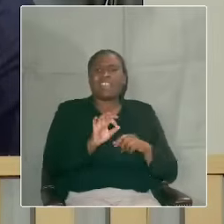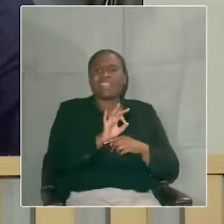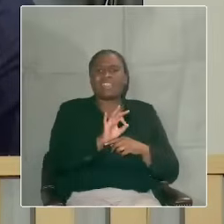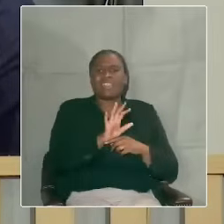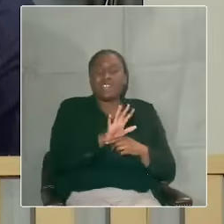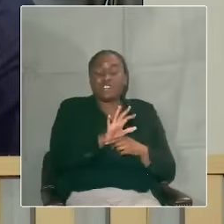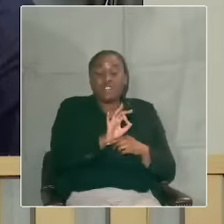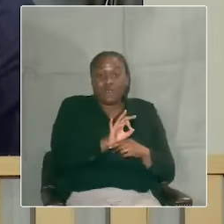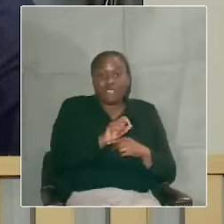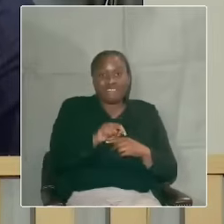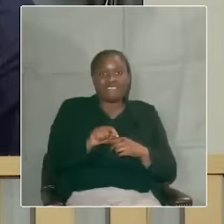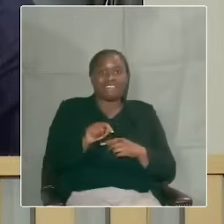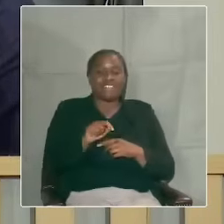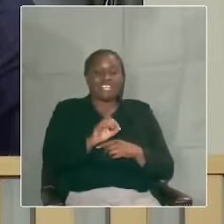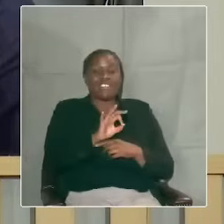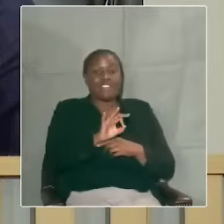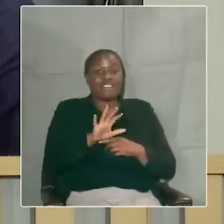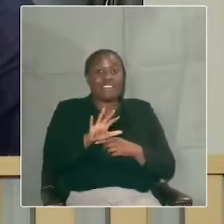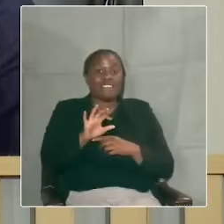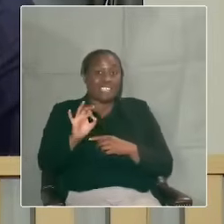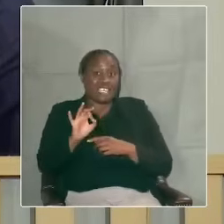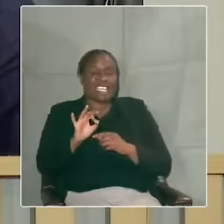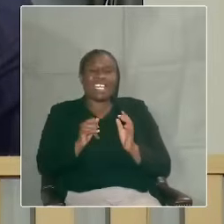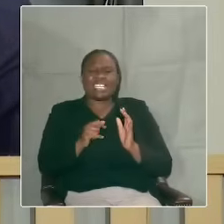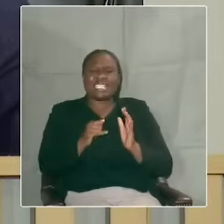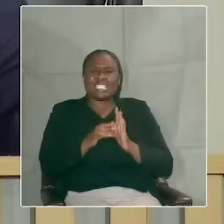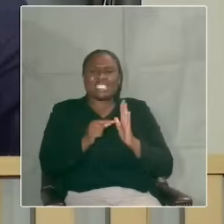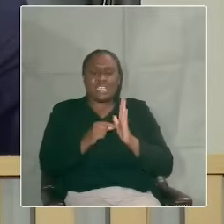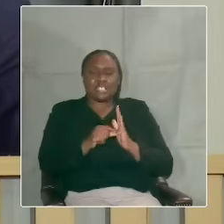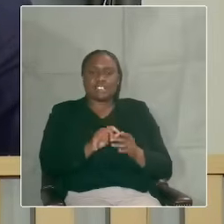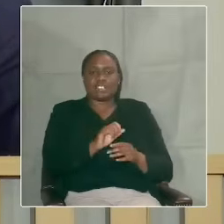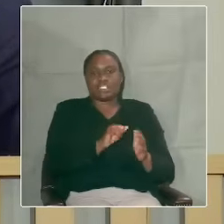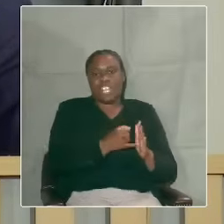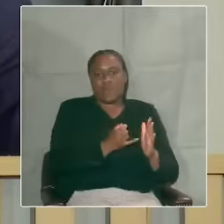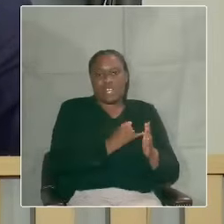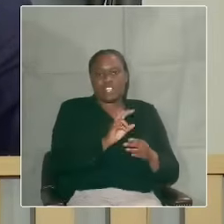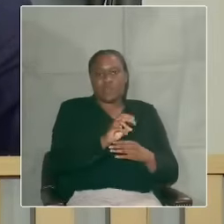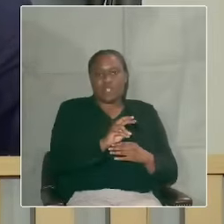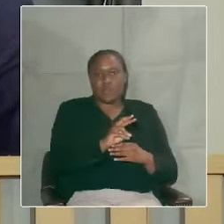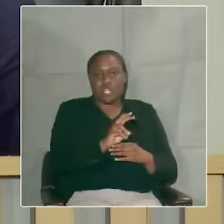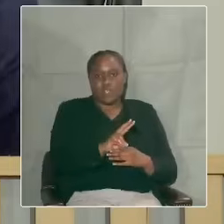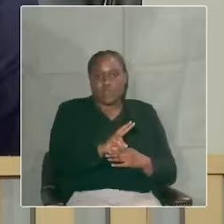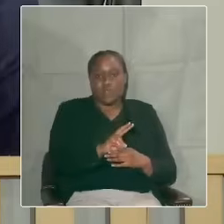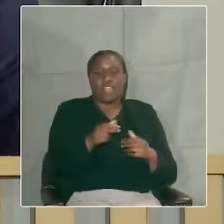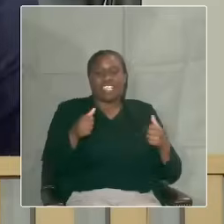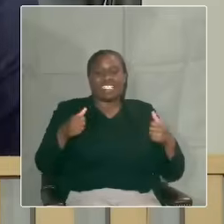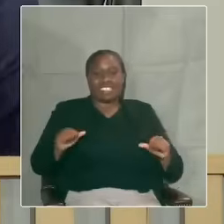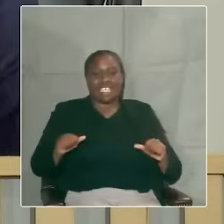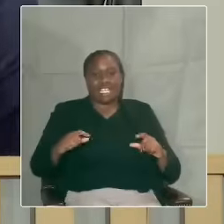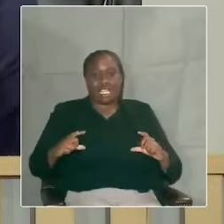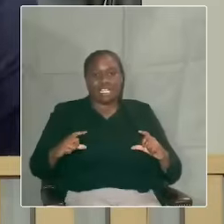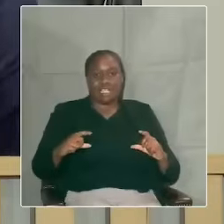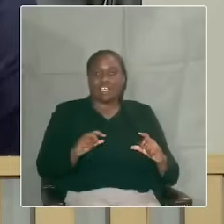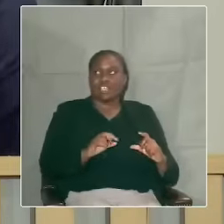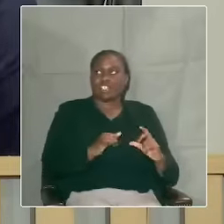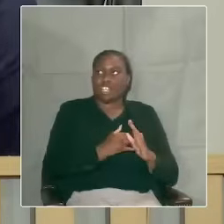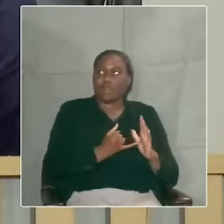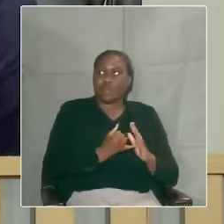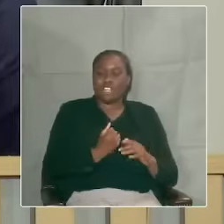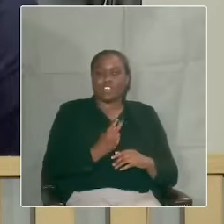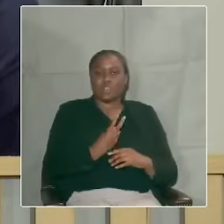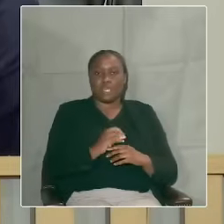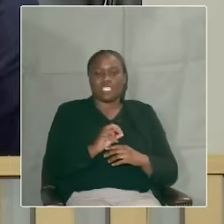353, yes. Yeah, the date there, January 2022, and on the second paragraph, January